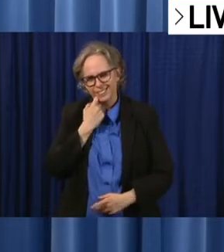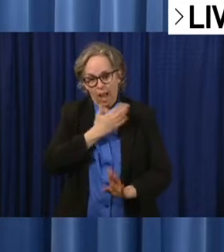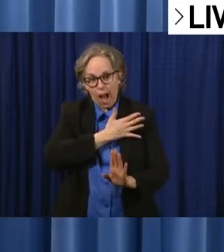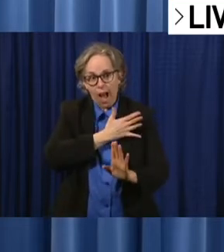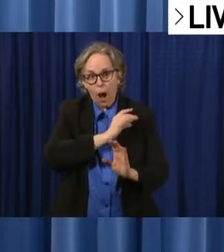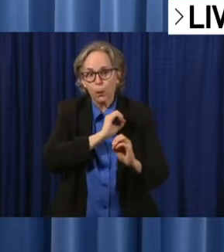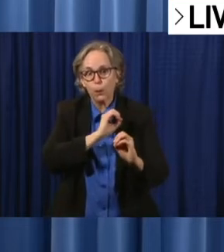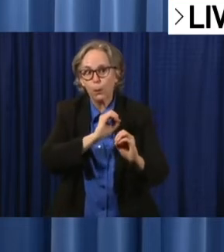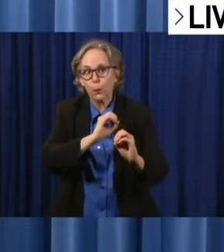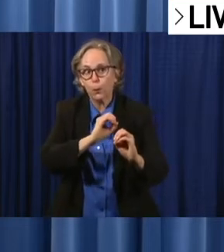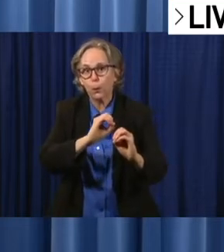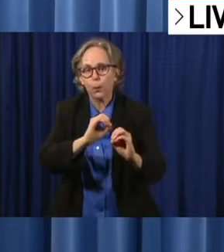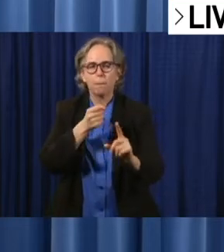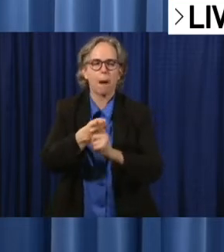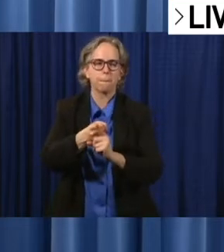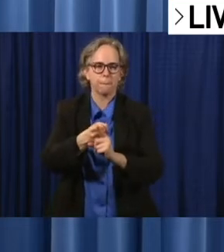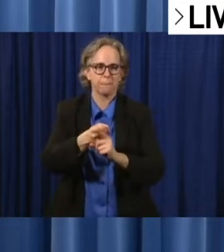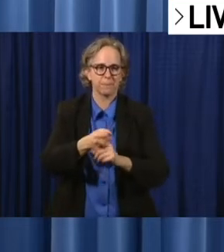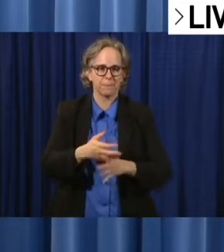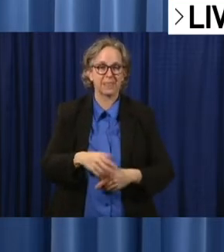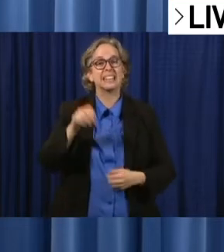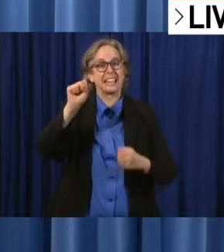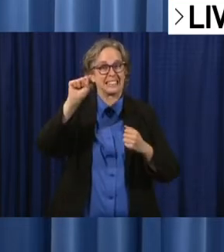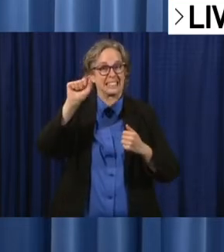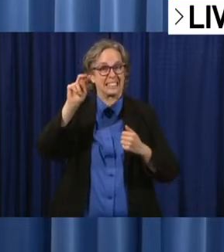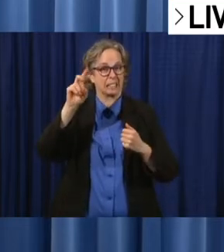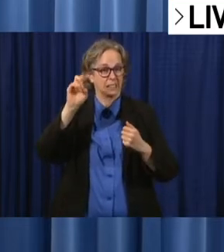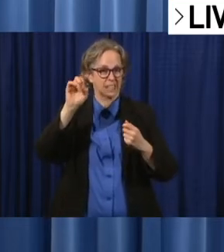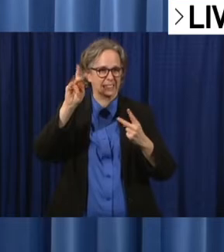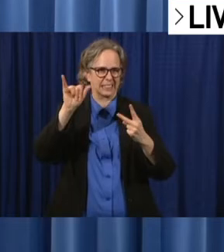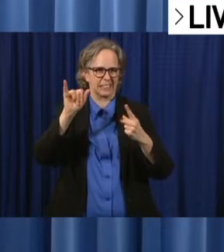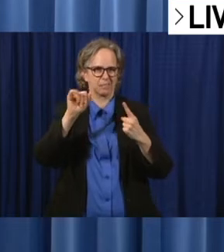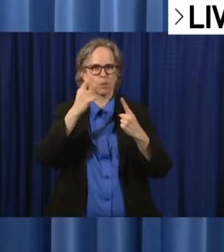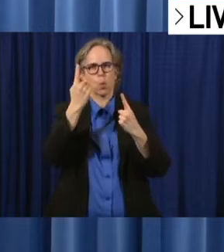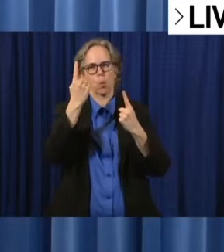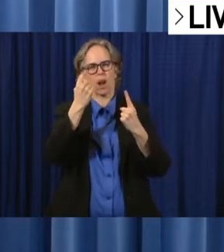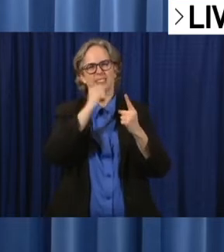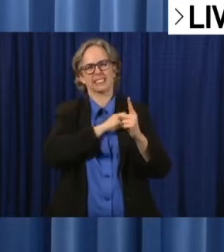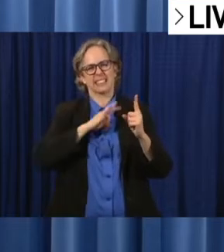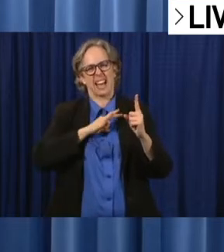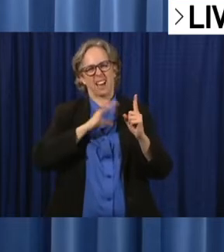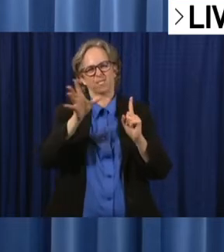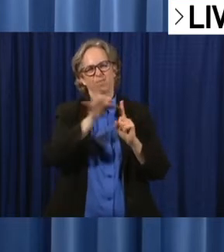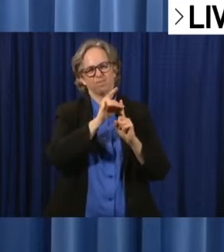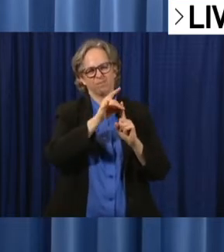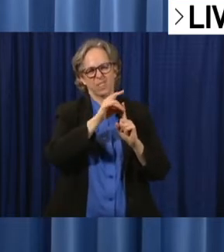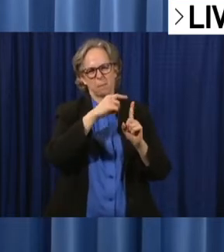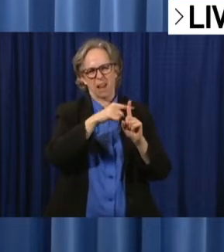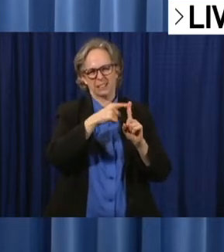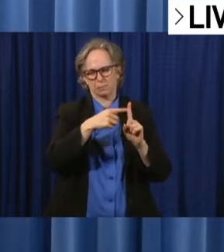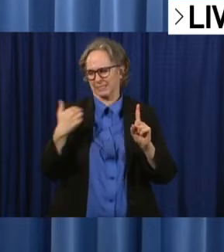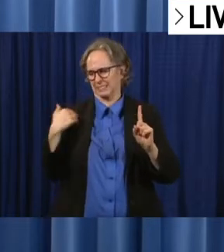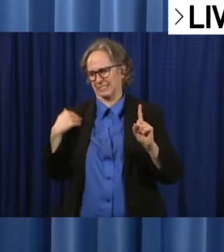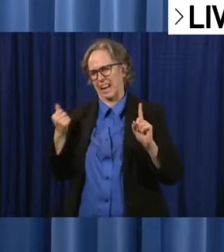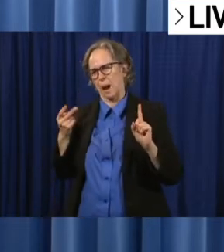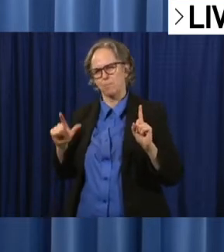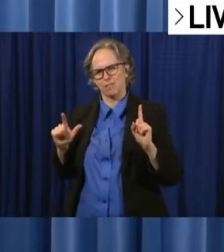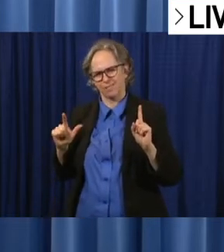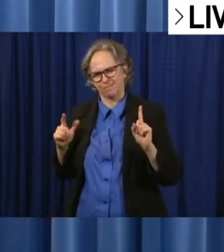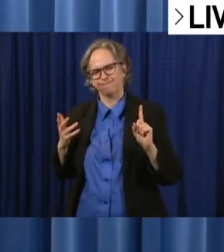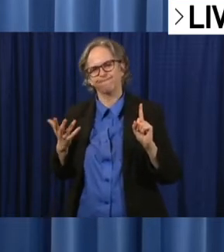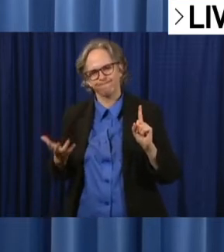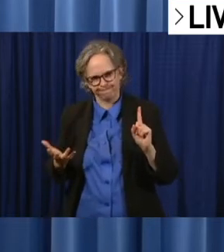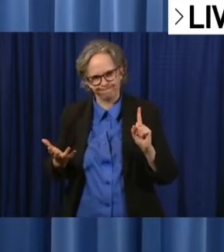the Sandusky home tested positive, and that was actually in mid-April, and did not return to